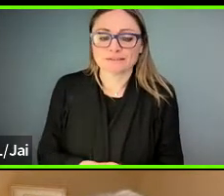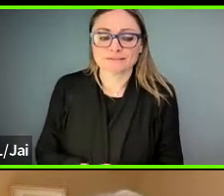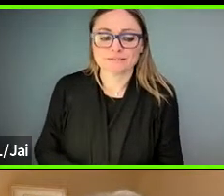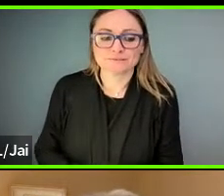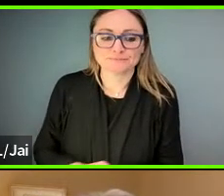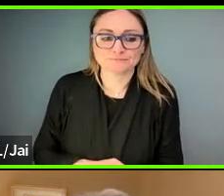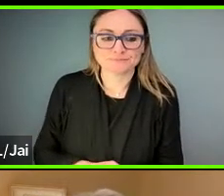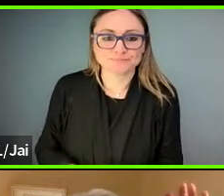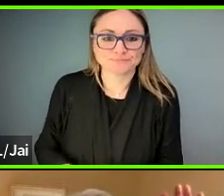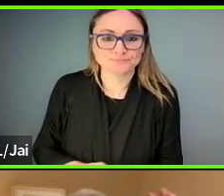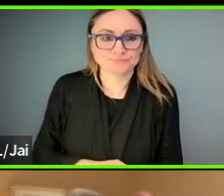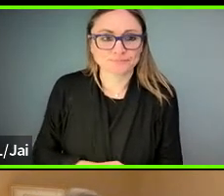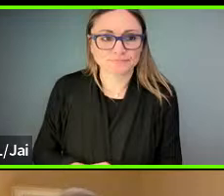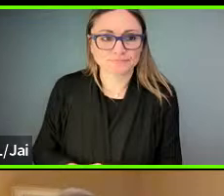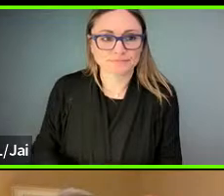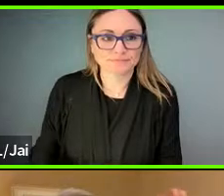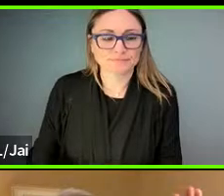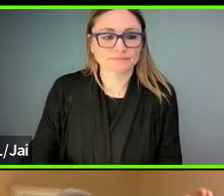welcome.